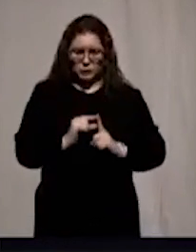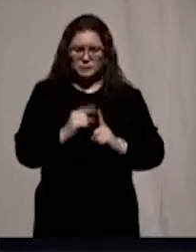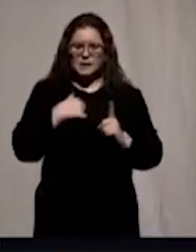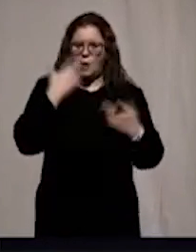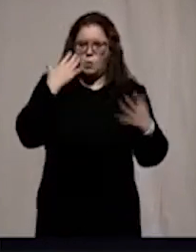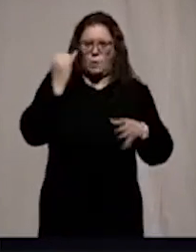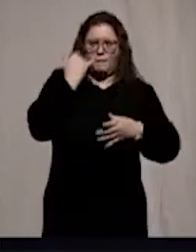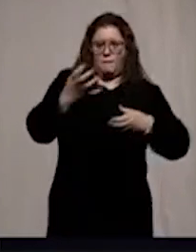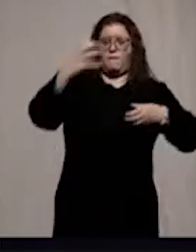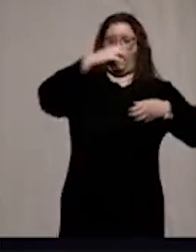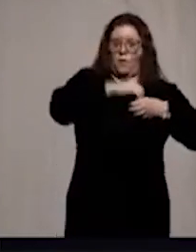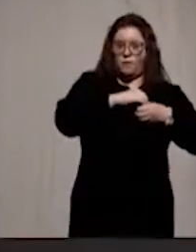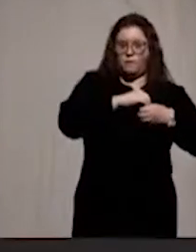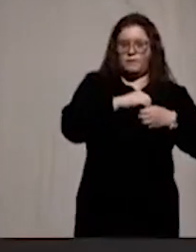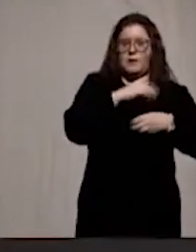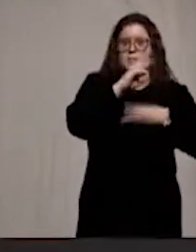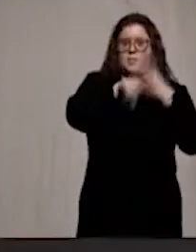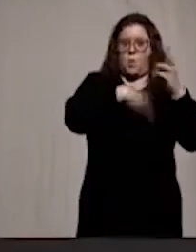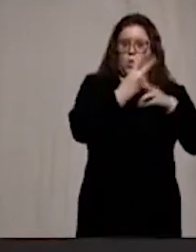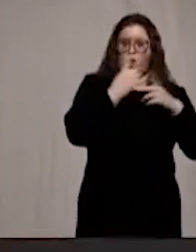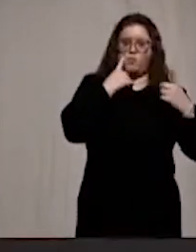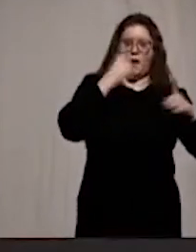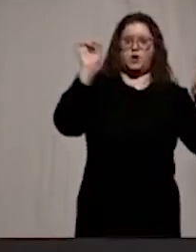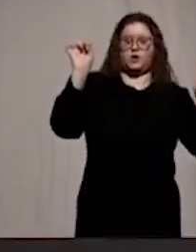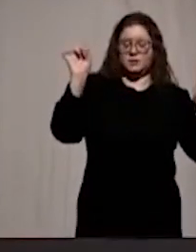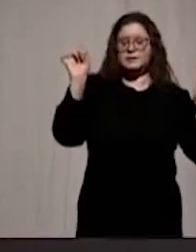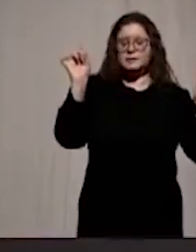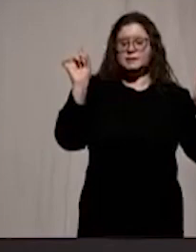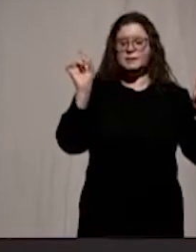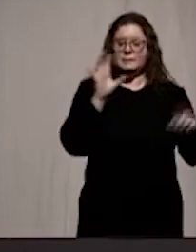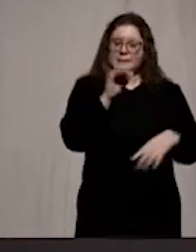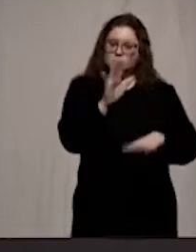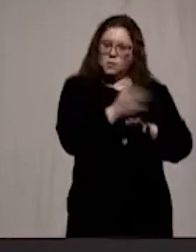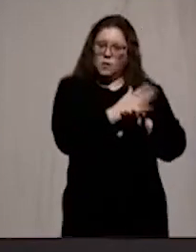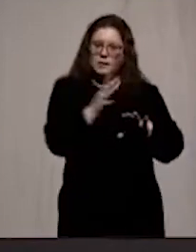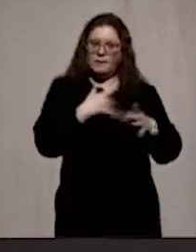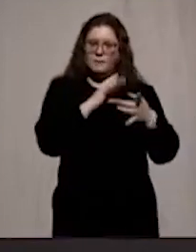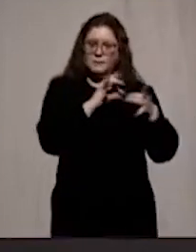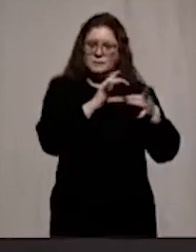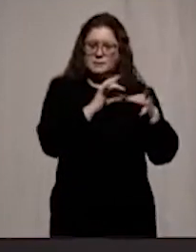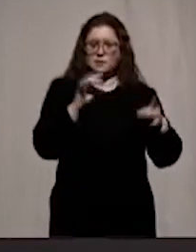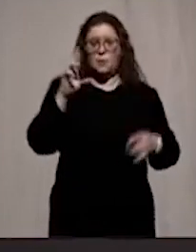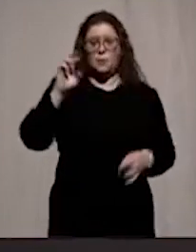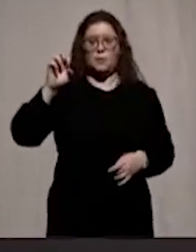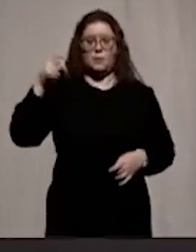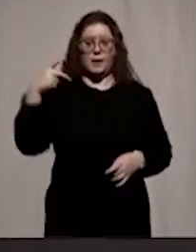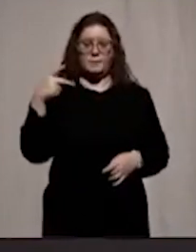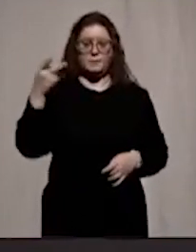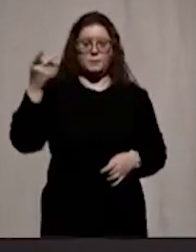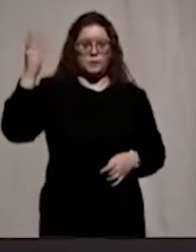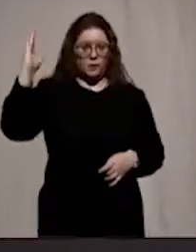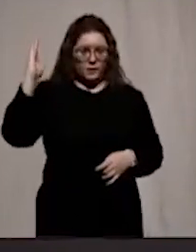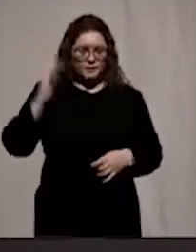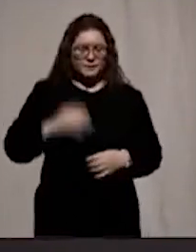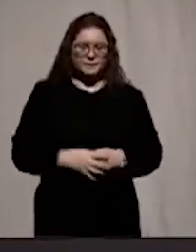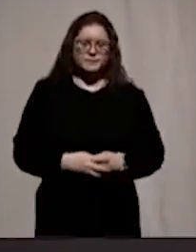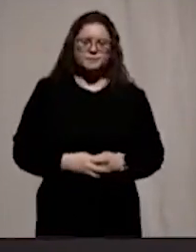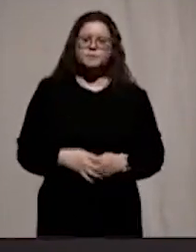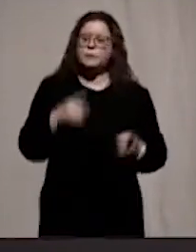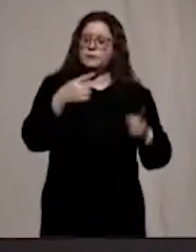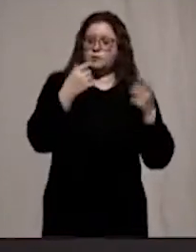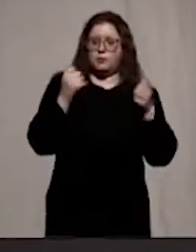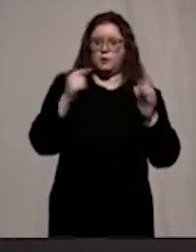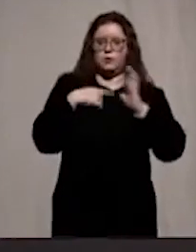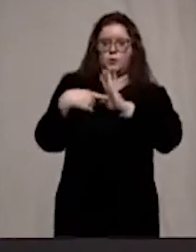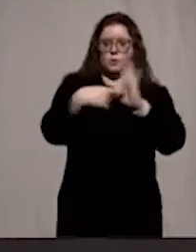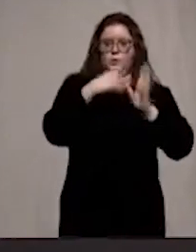Record or whatever. But that song still has a message to it. It's called Rap God. He goes on about, you know, he's trying to show the world, you